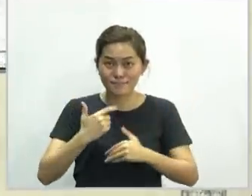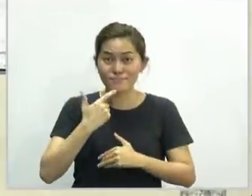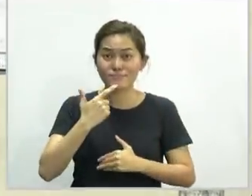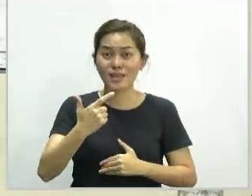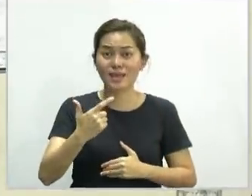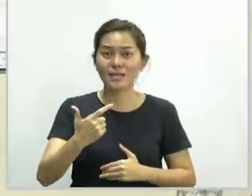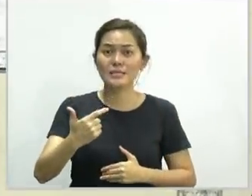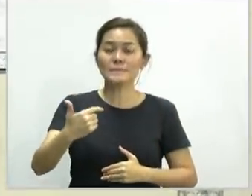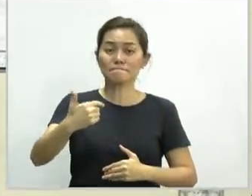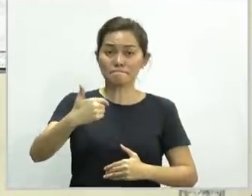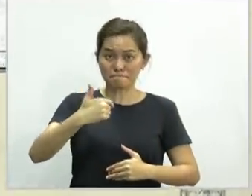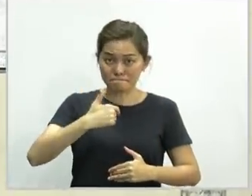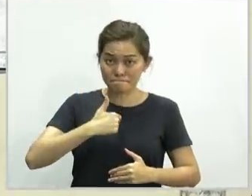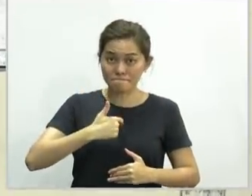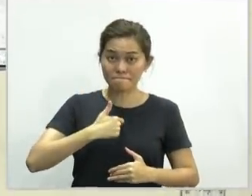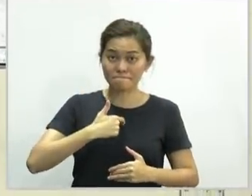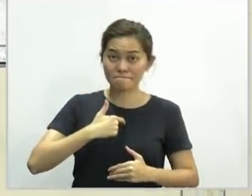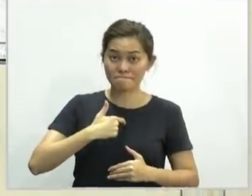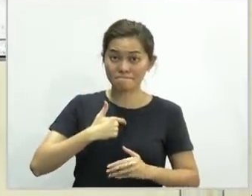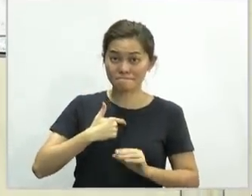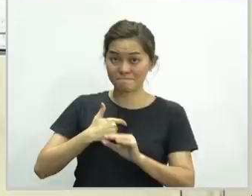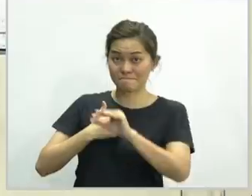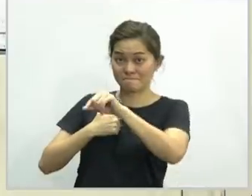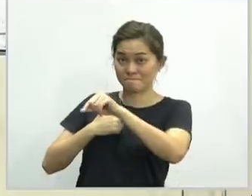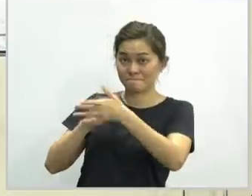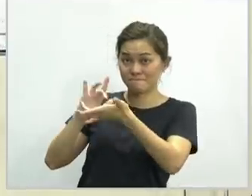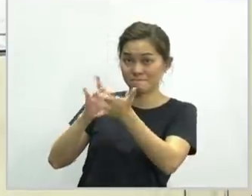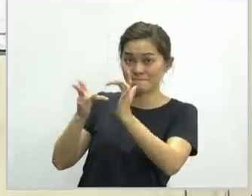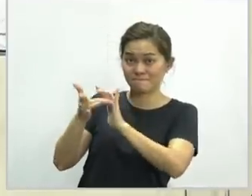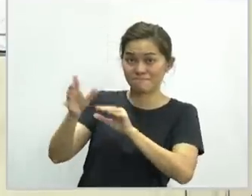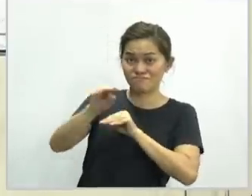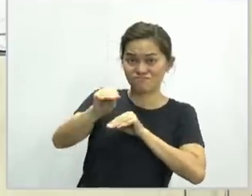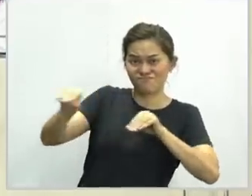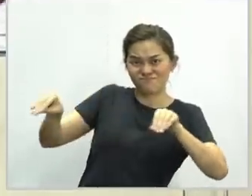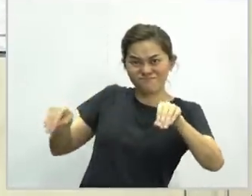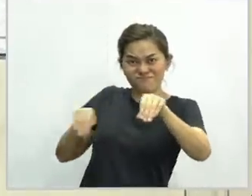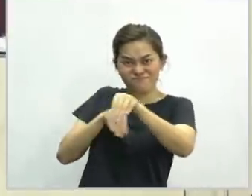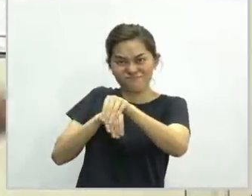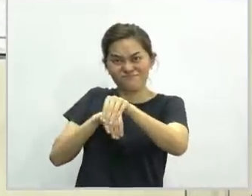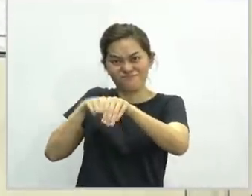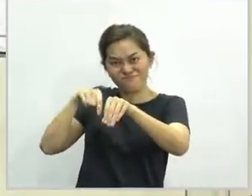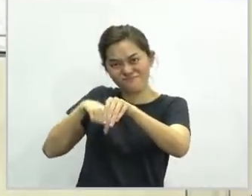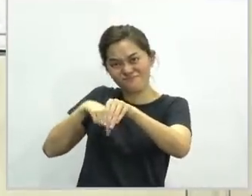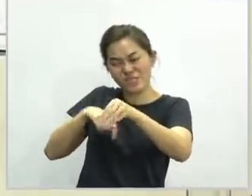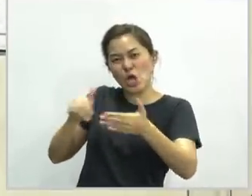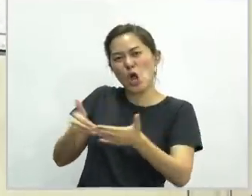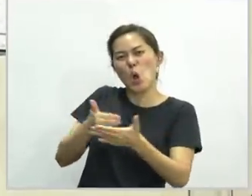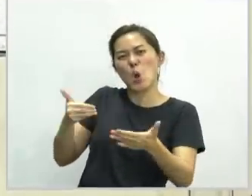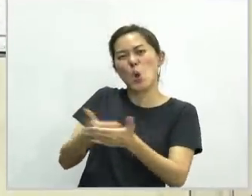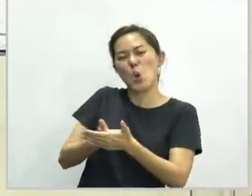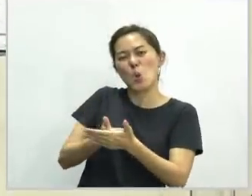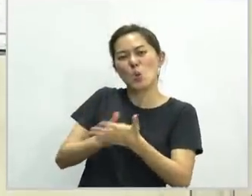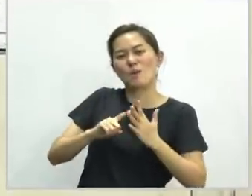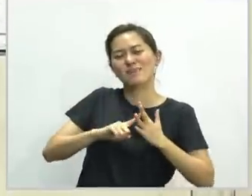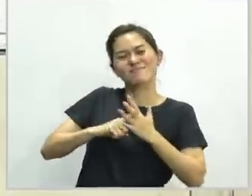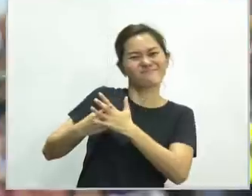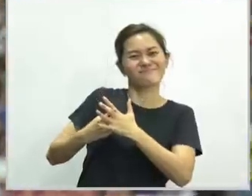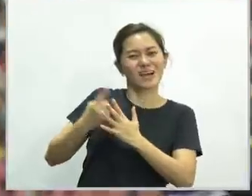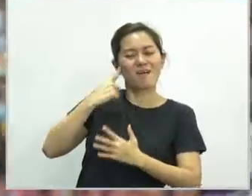going to reposition Jesus, and this is going to be a new beginning in my